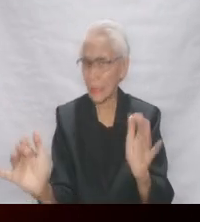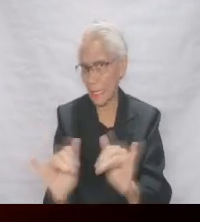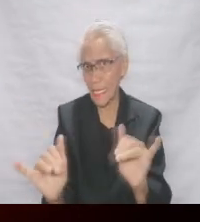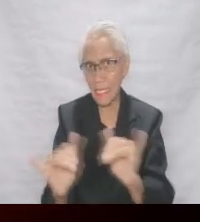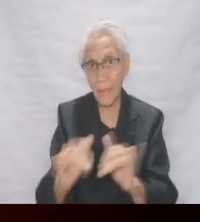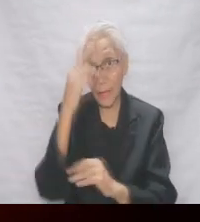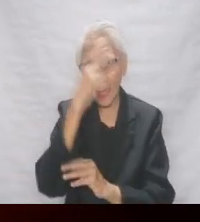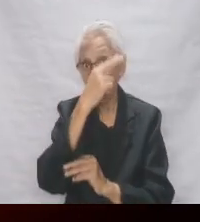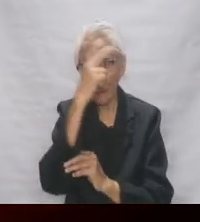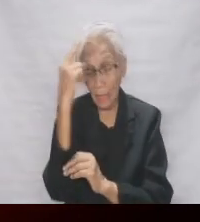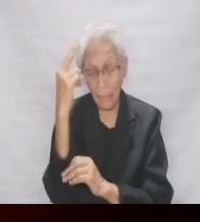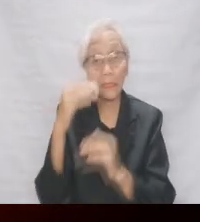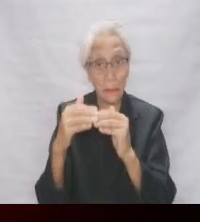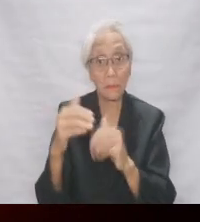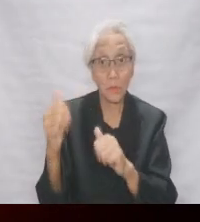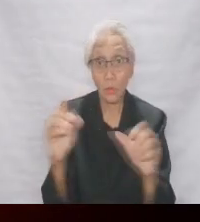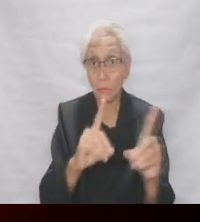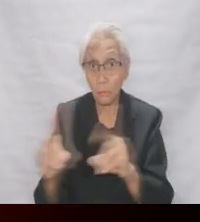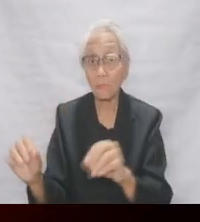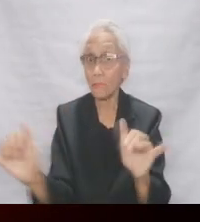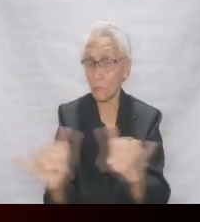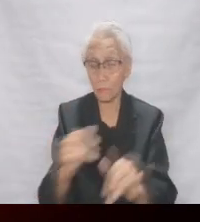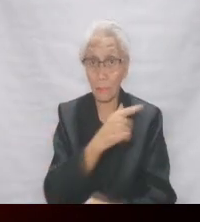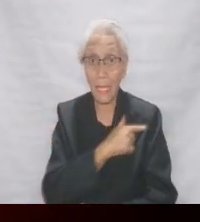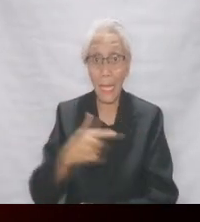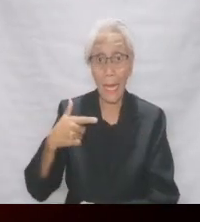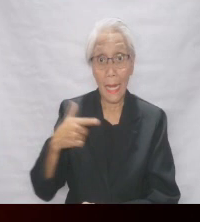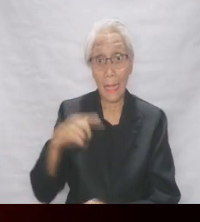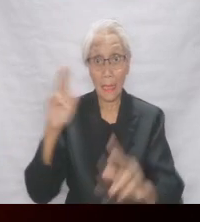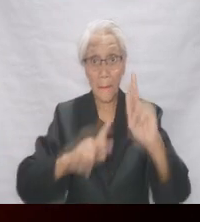what Catholic monks do, di ba? And some lay people as well.